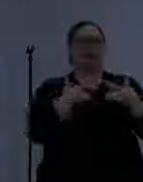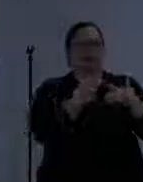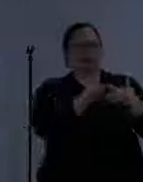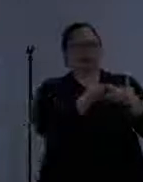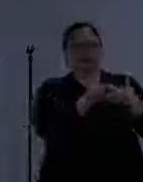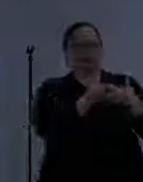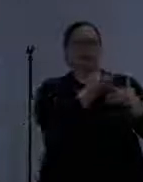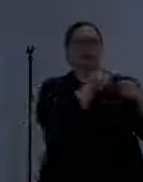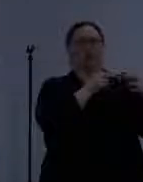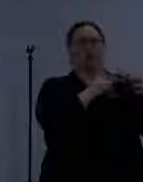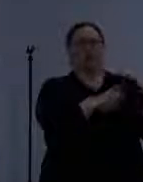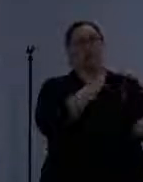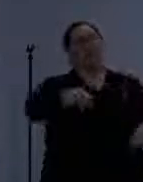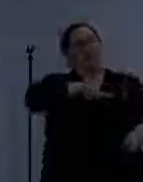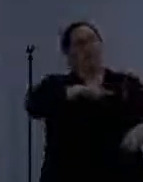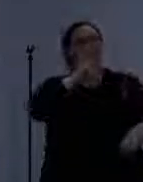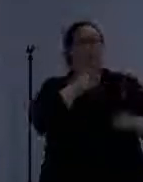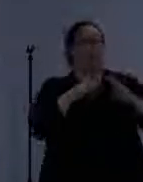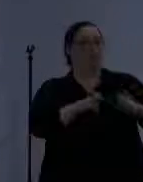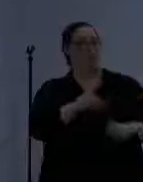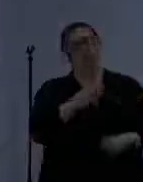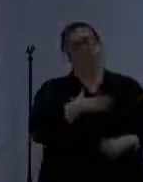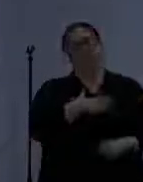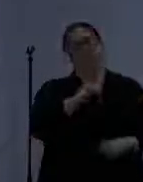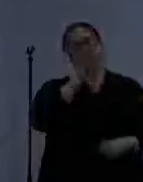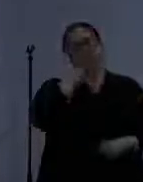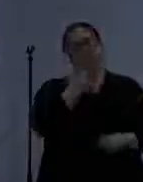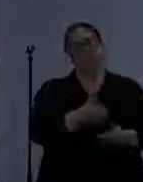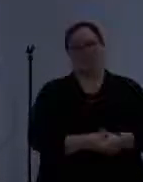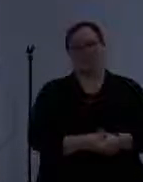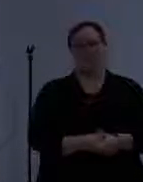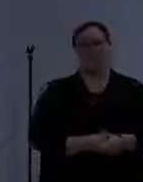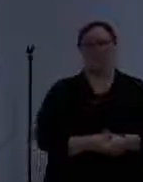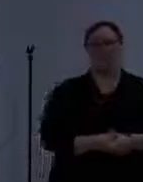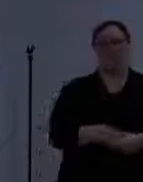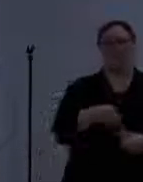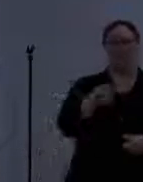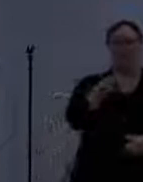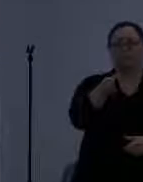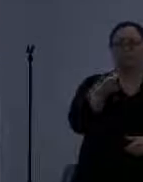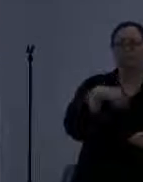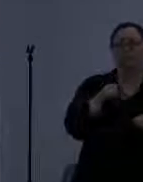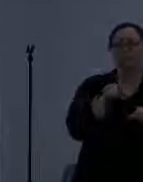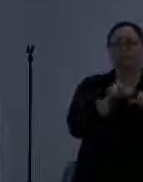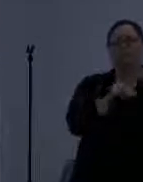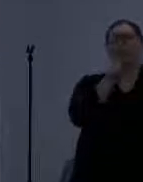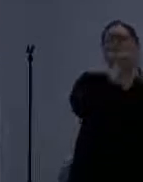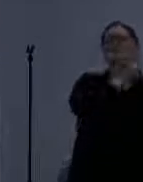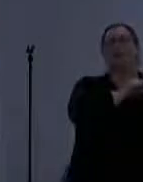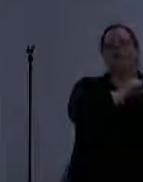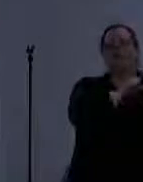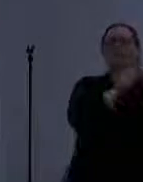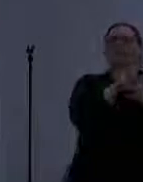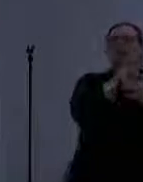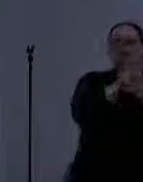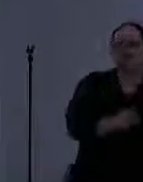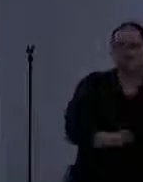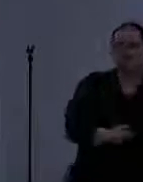do further investigation ourselves. So if, just going back to a previous slide, the Disability